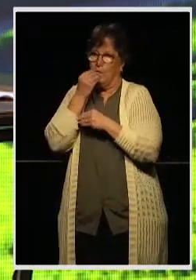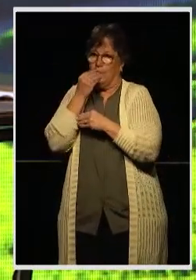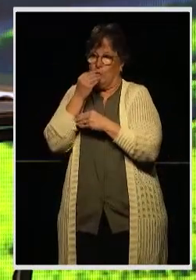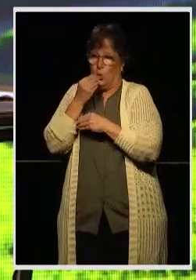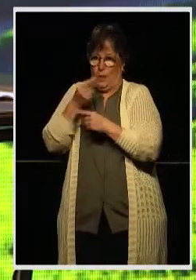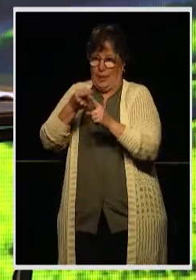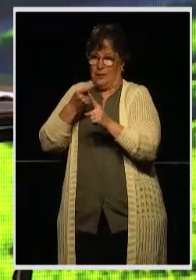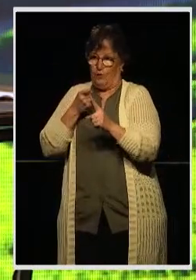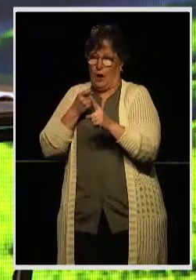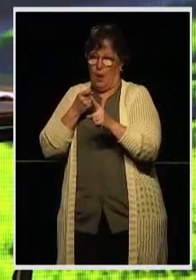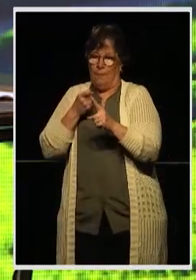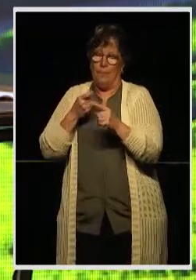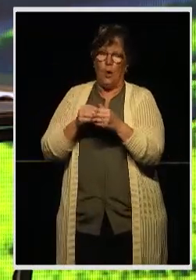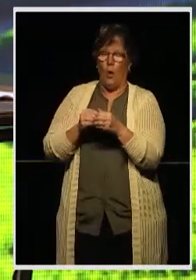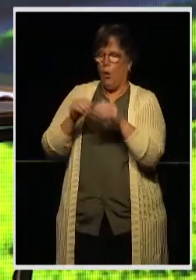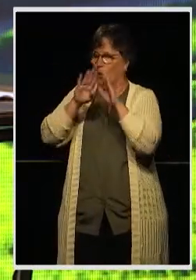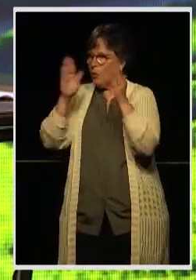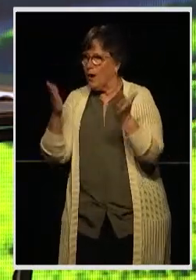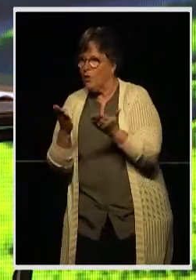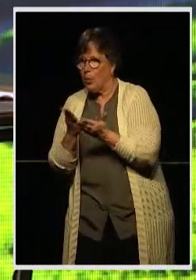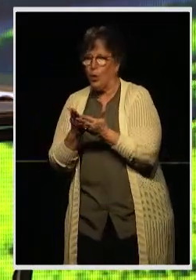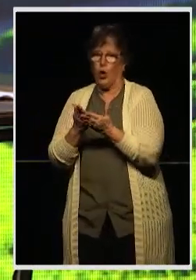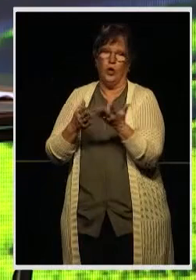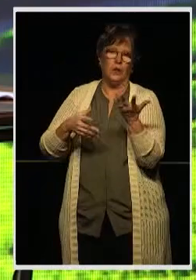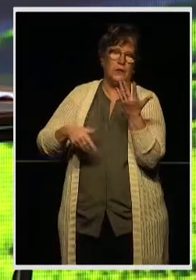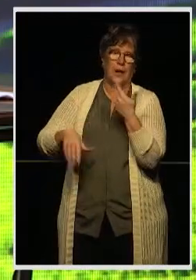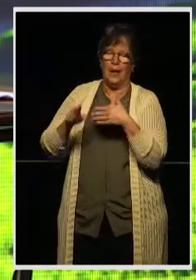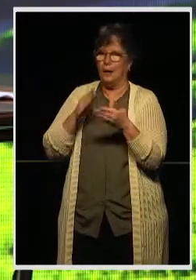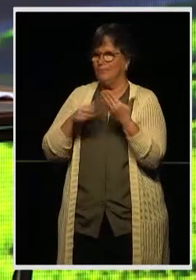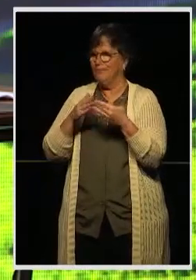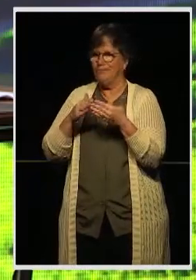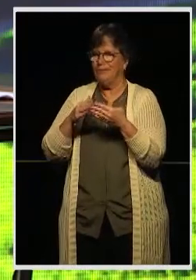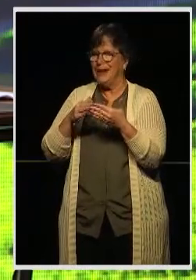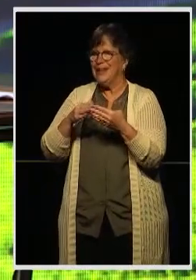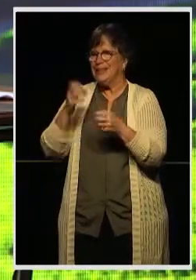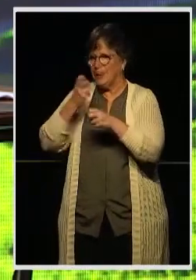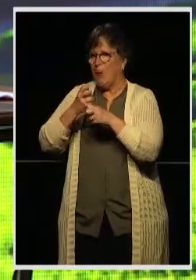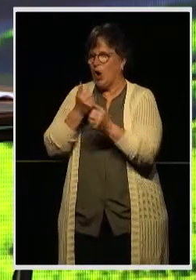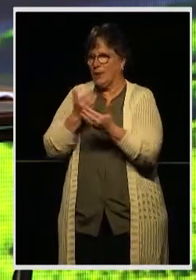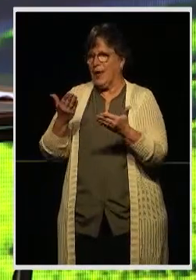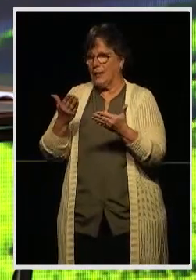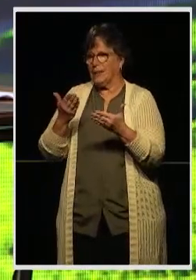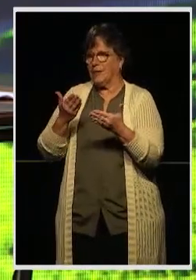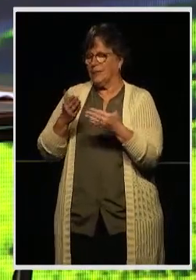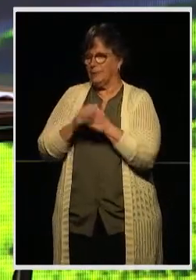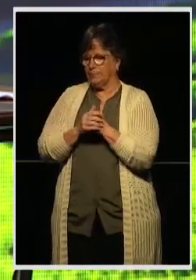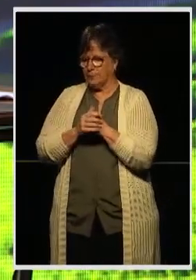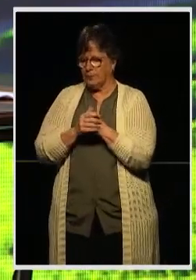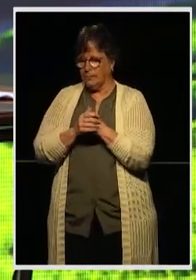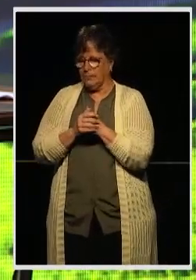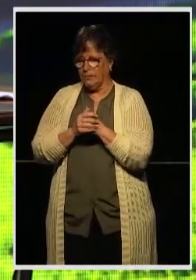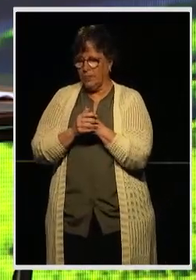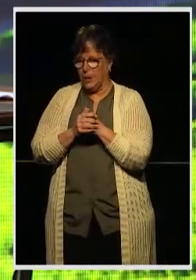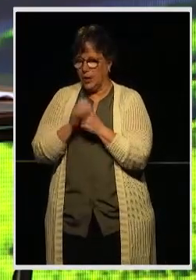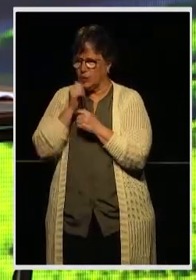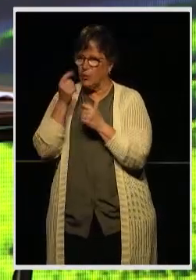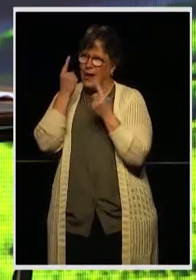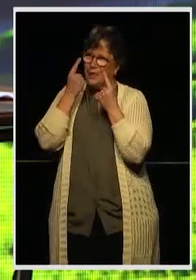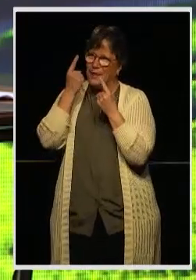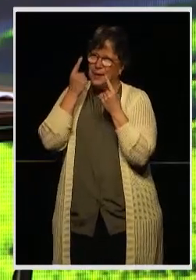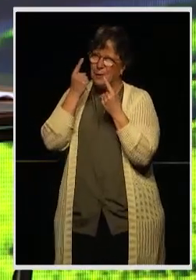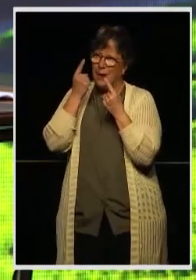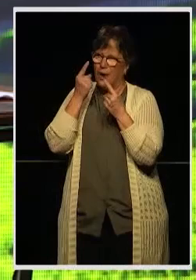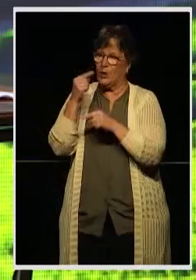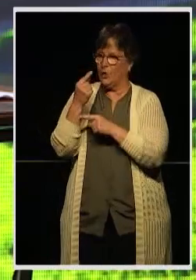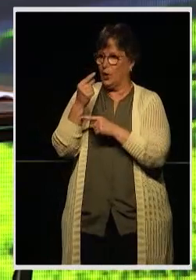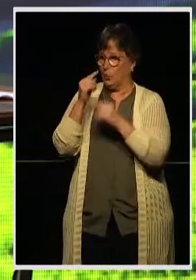not having access to fertilizer, all kinds of really, really difficult things. So rather than just think about what's the